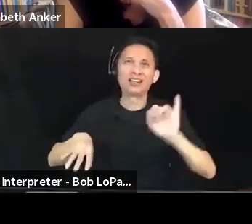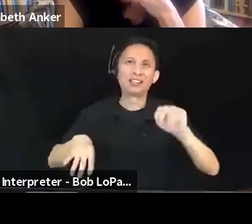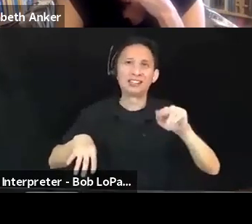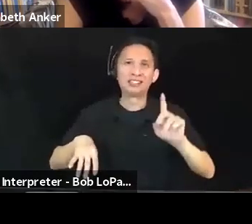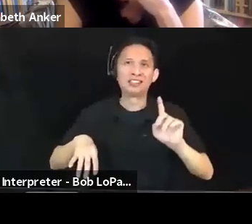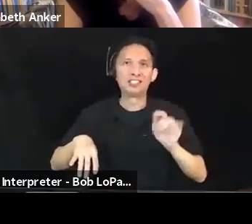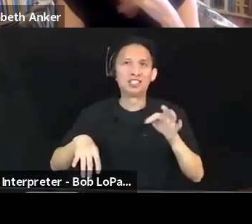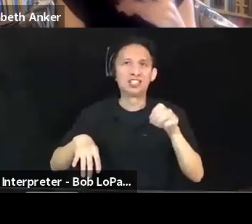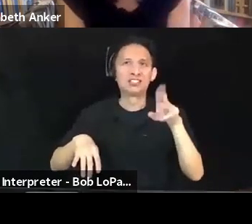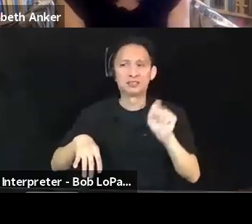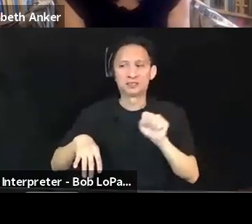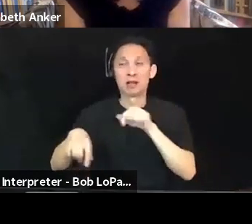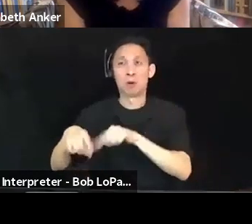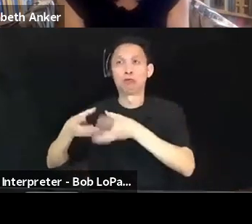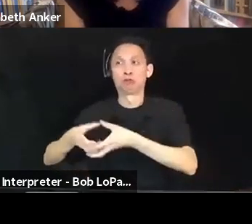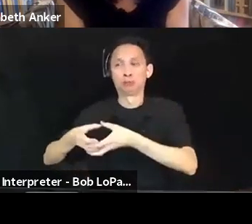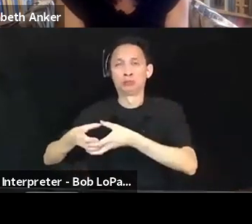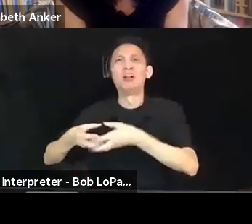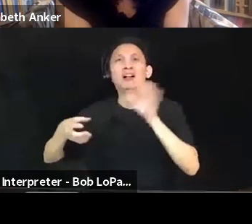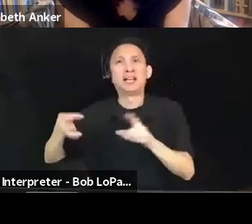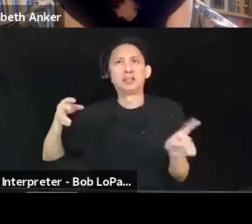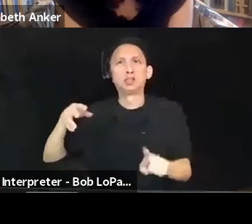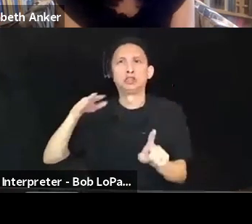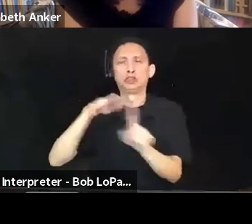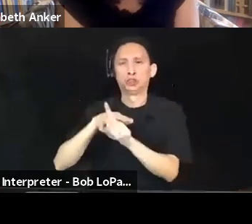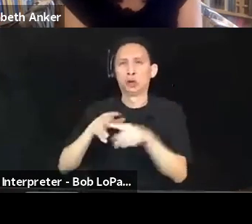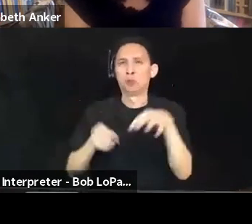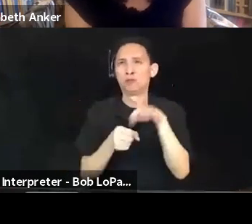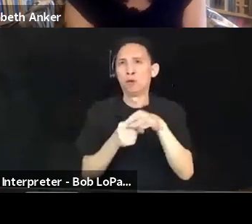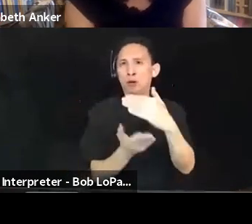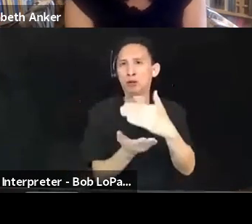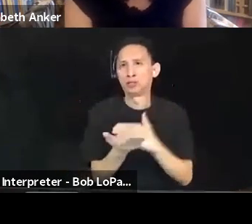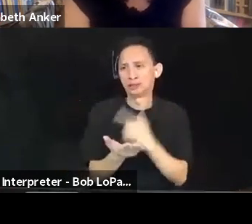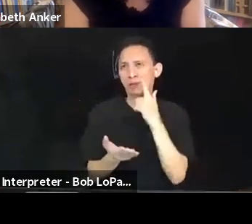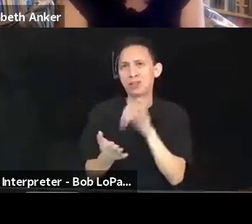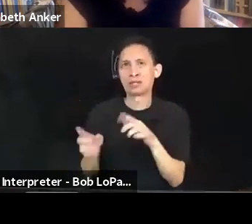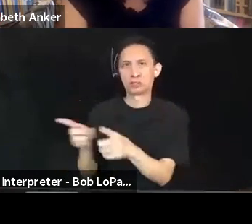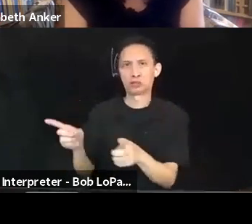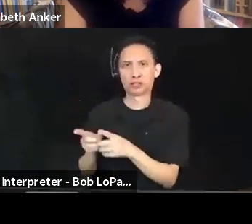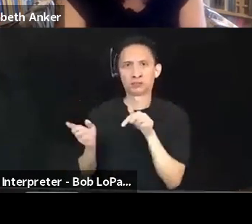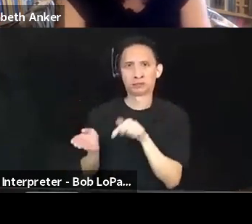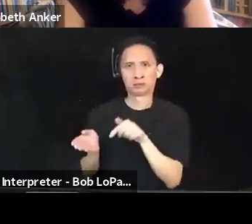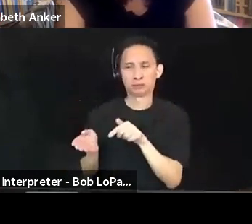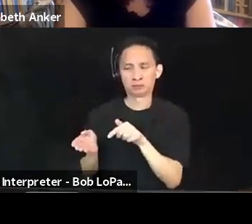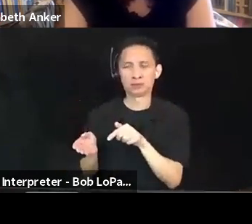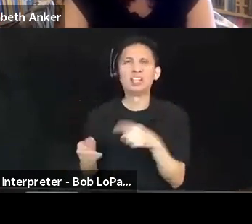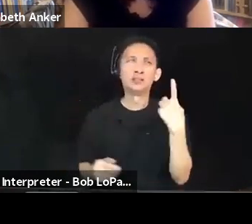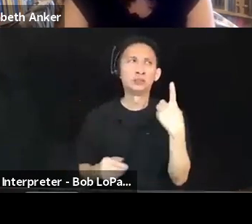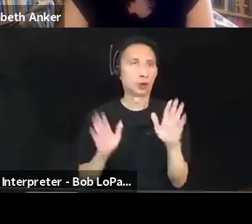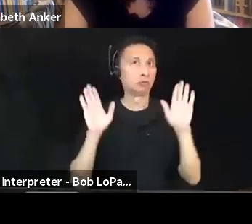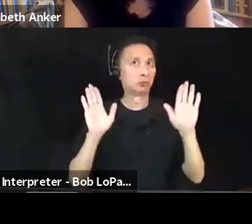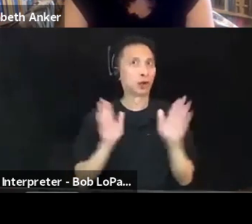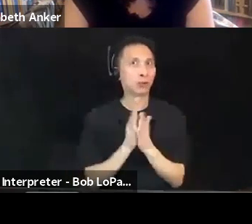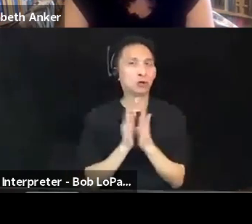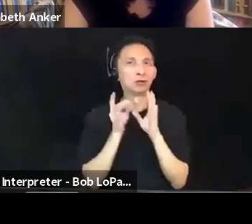that determines who ought to show up on the voter rolls for this particular district. And there's a great book on